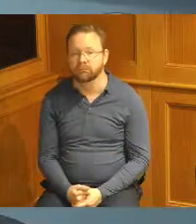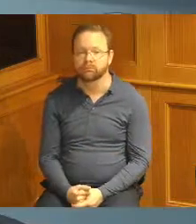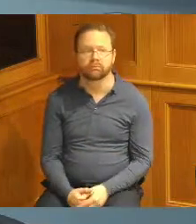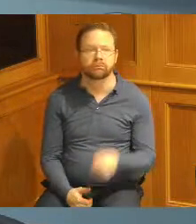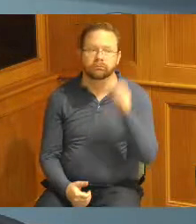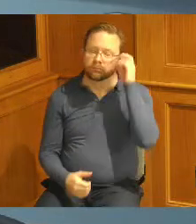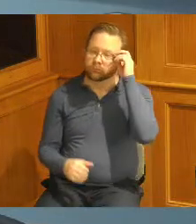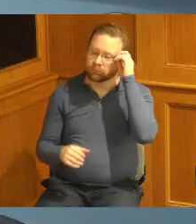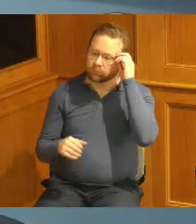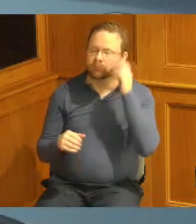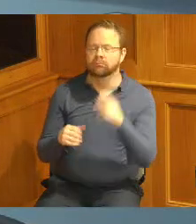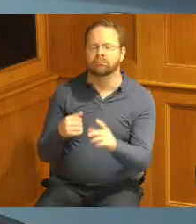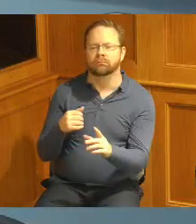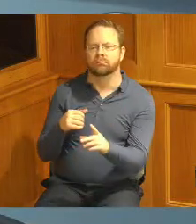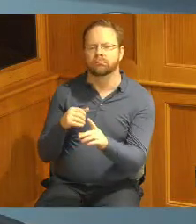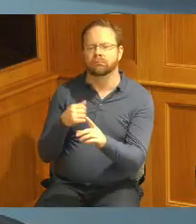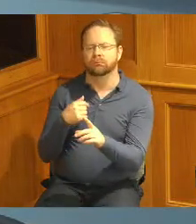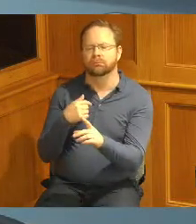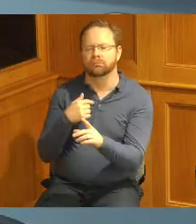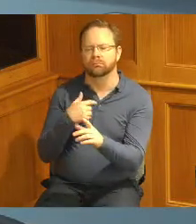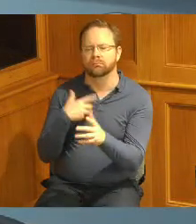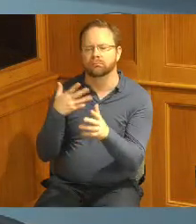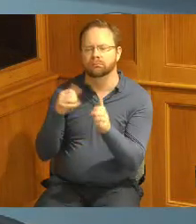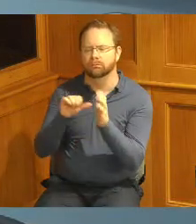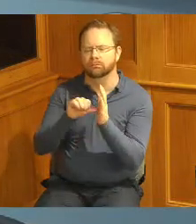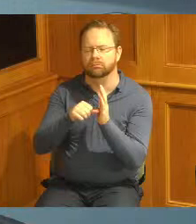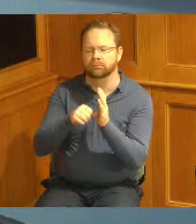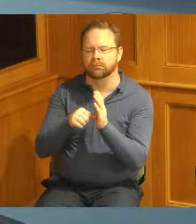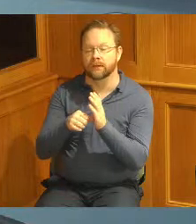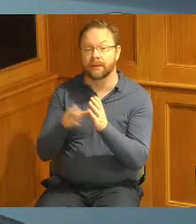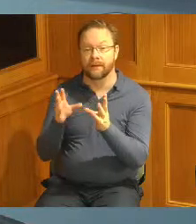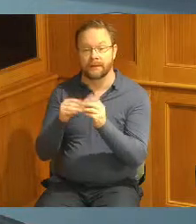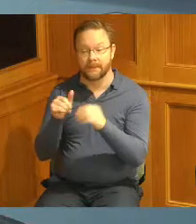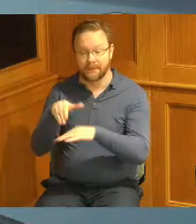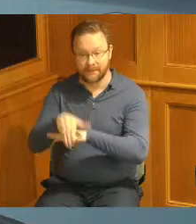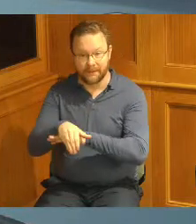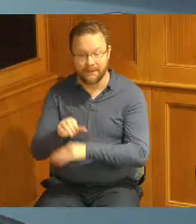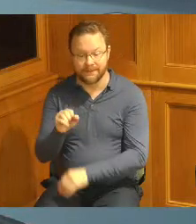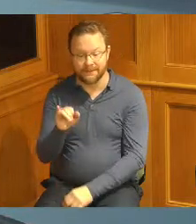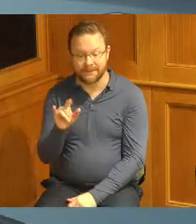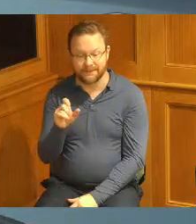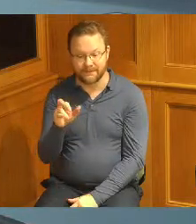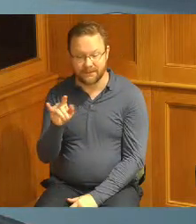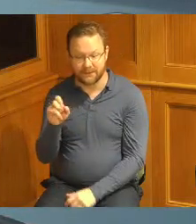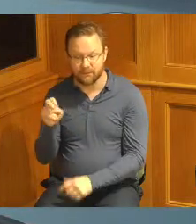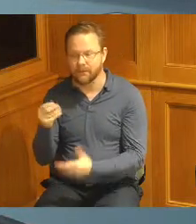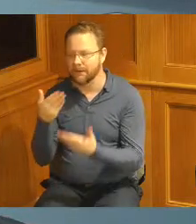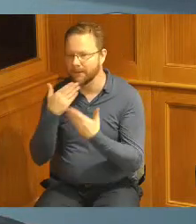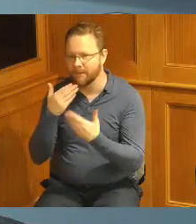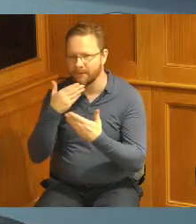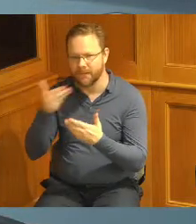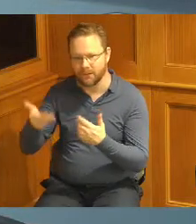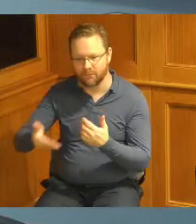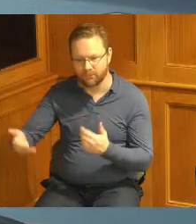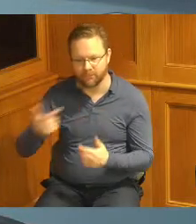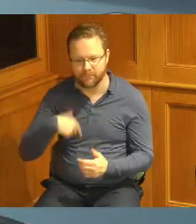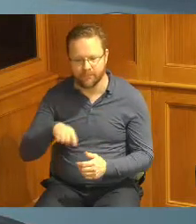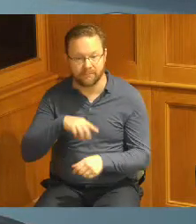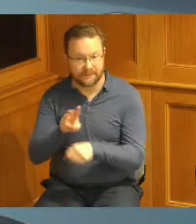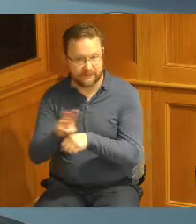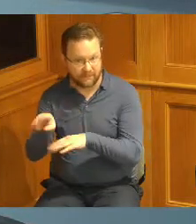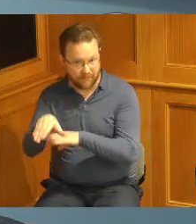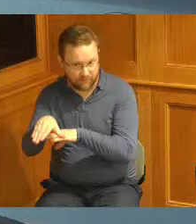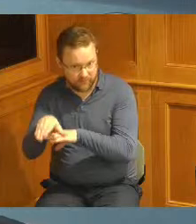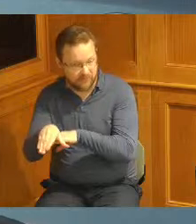I also I was going to note the hearing this evening in Silverton. Thank you to Silverton for hosting us. 6 o'clock, if anybody